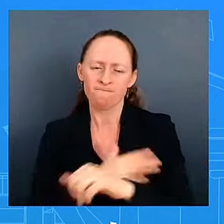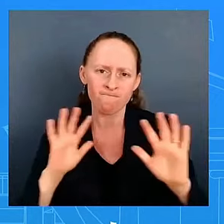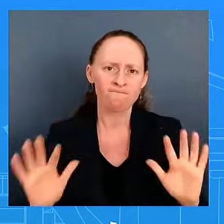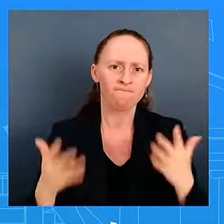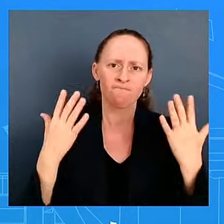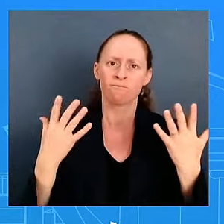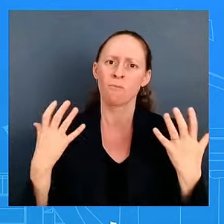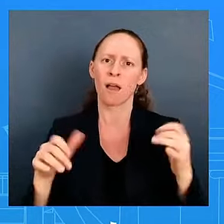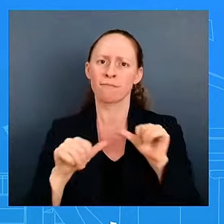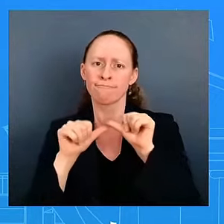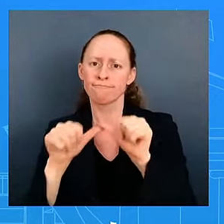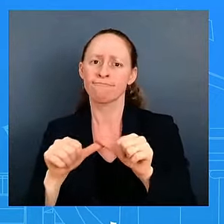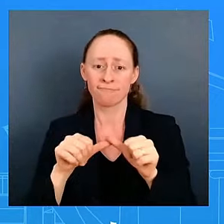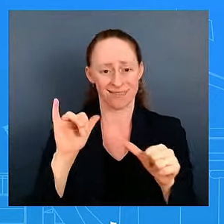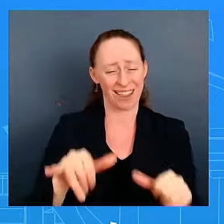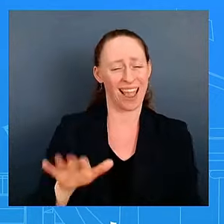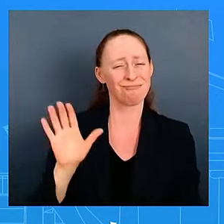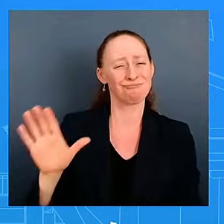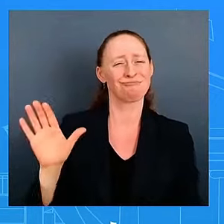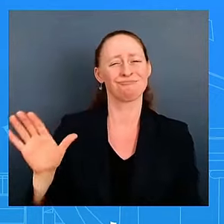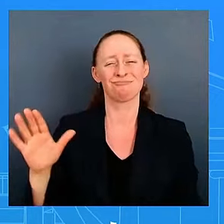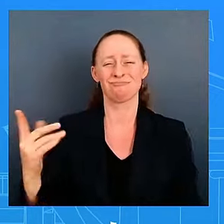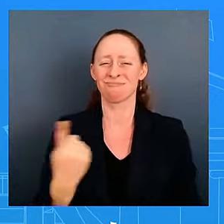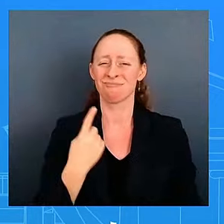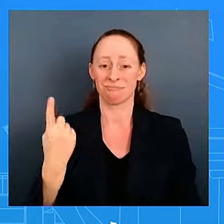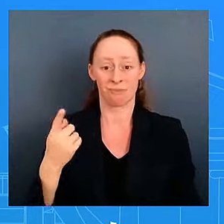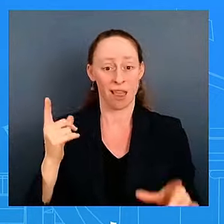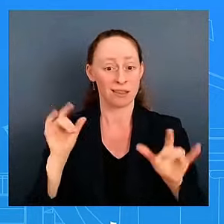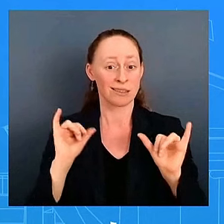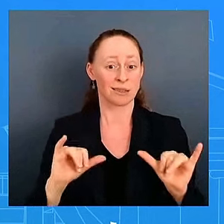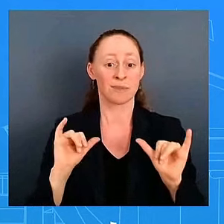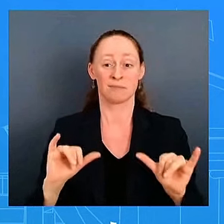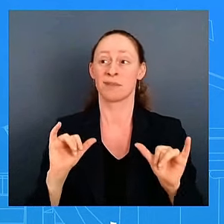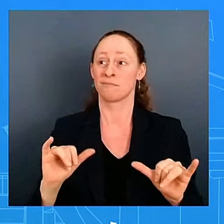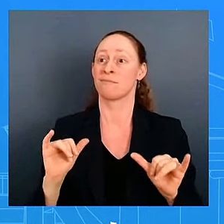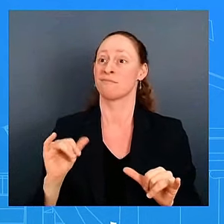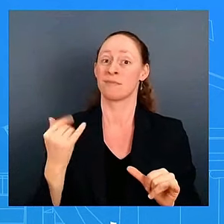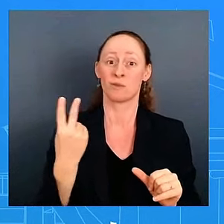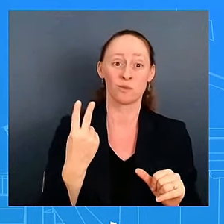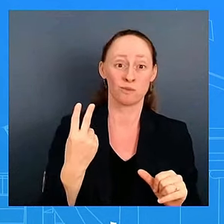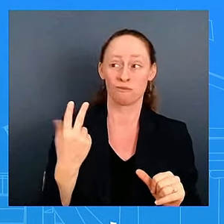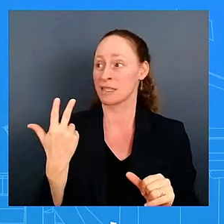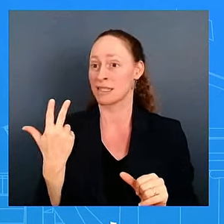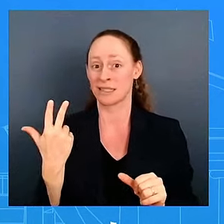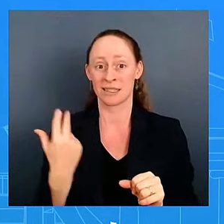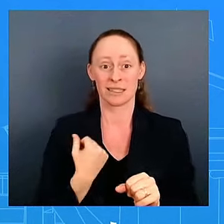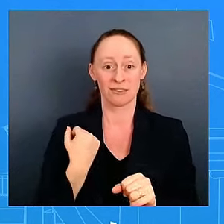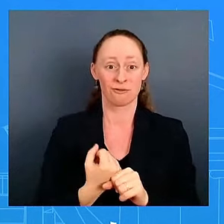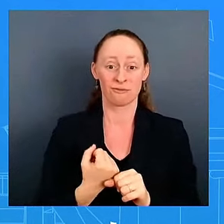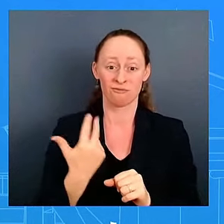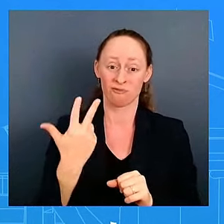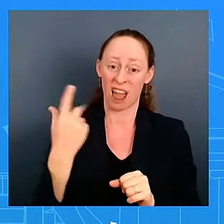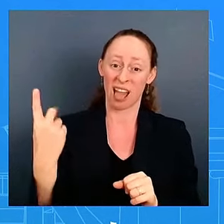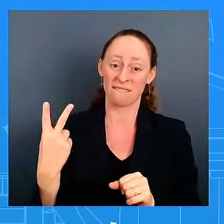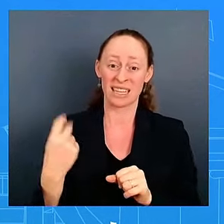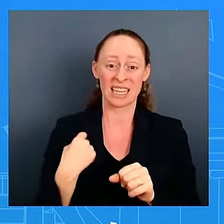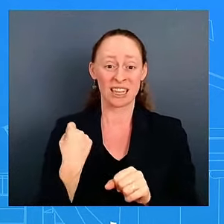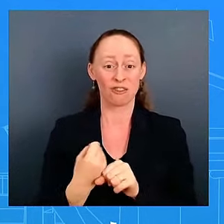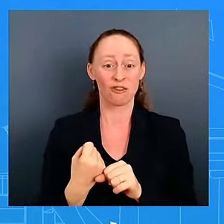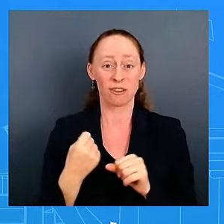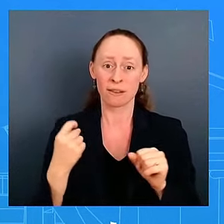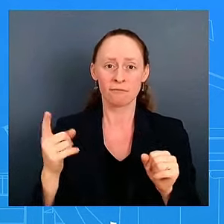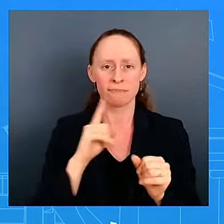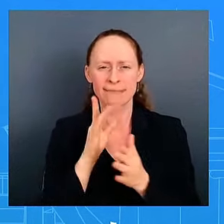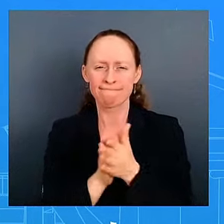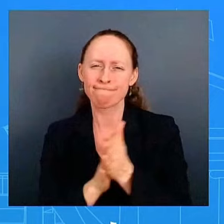the last three years, he looks forward to getting out there, speaking directly